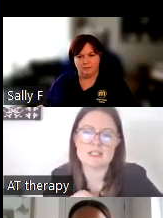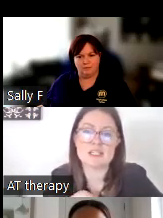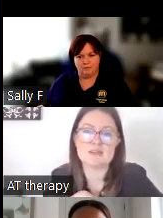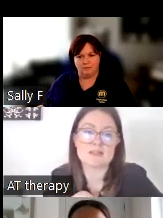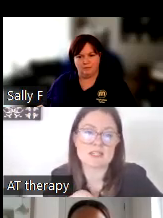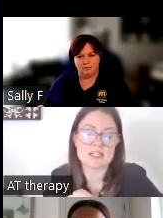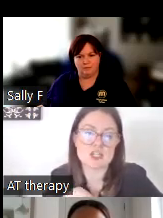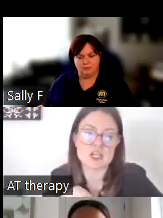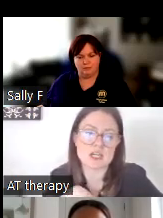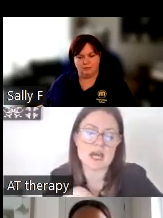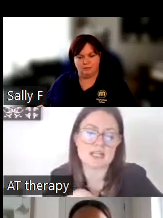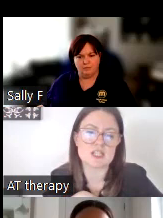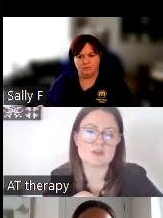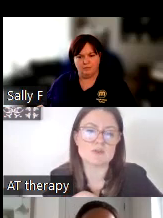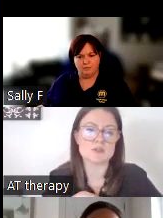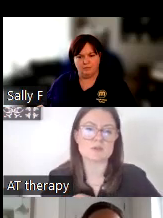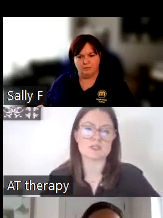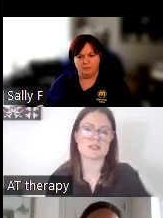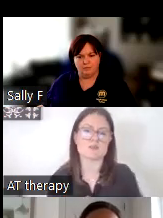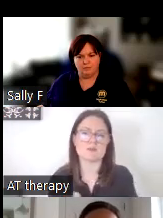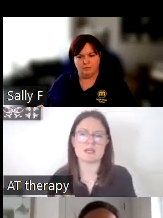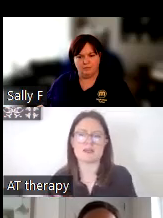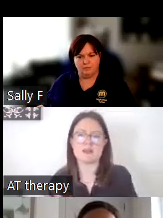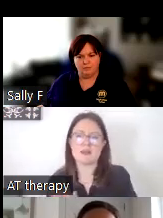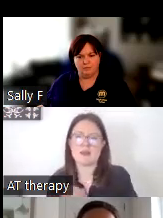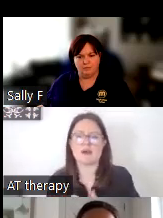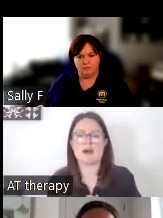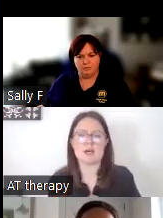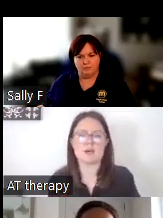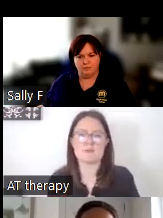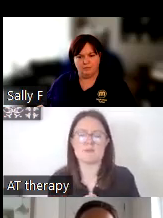a degenerative condition, and she would come to us in the morning